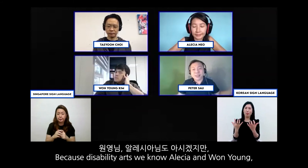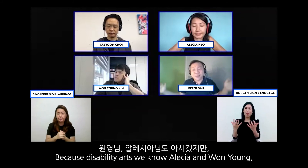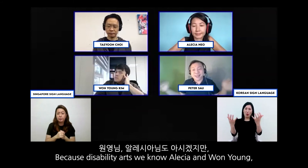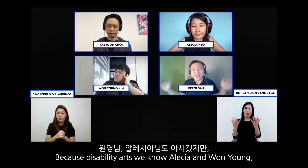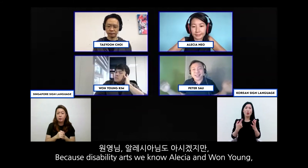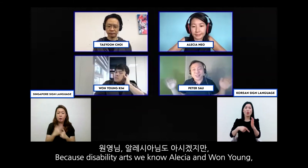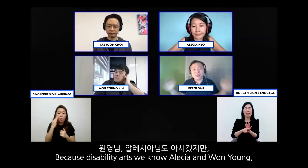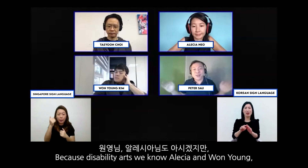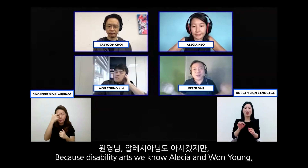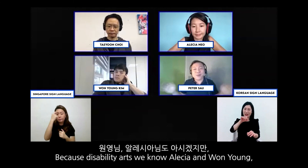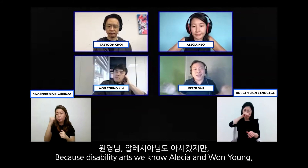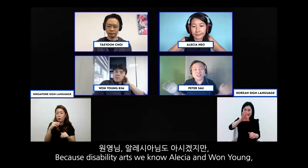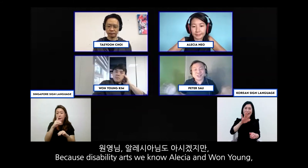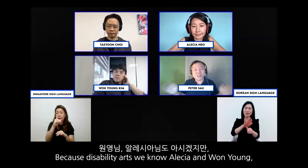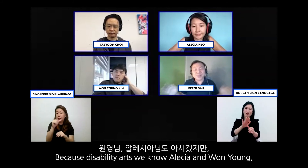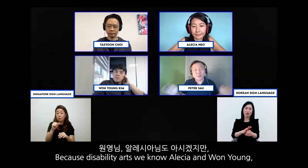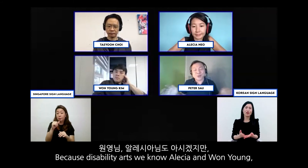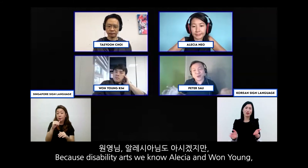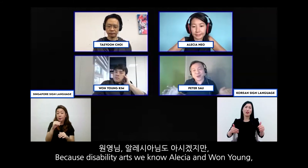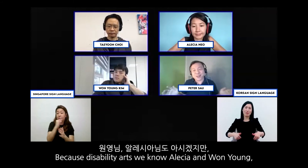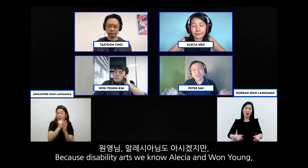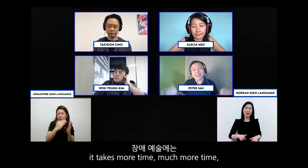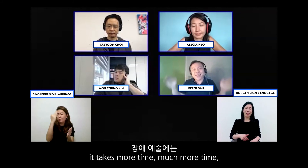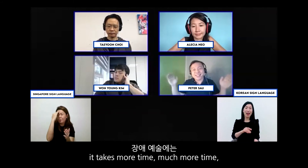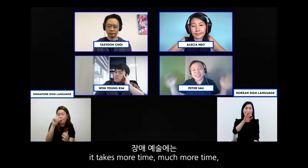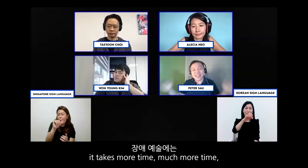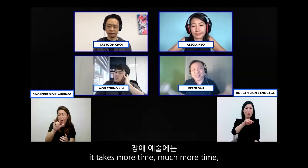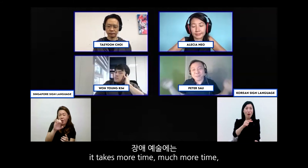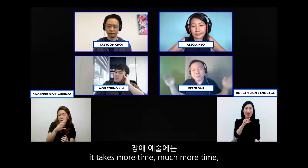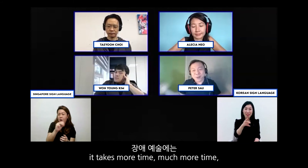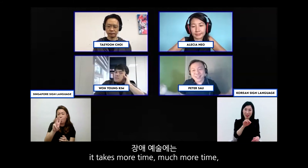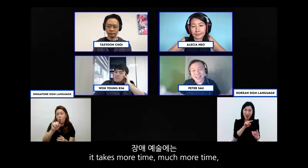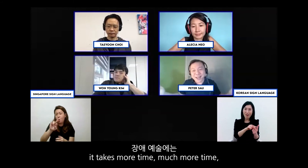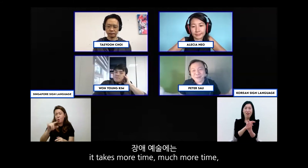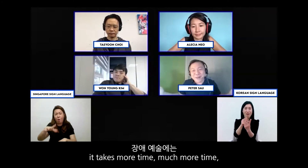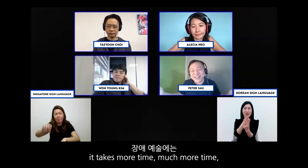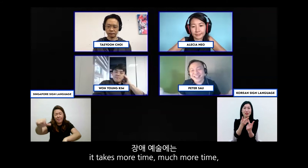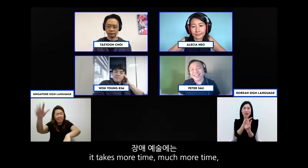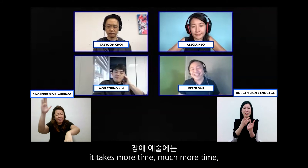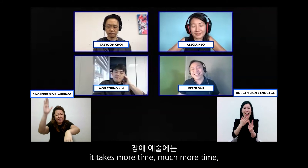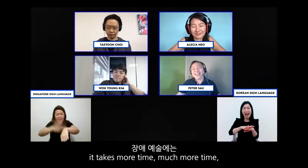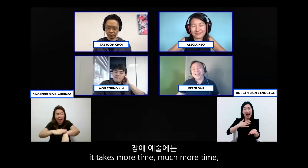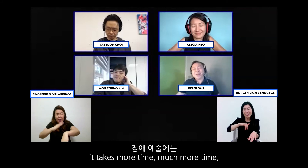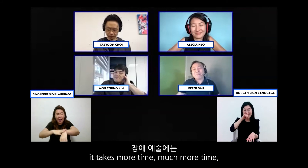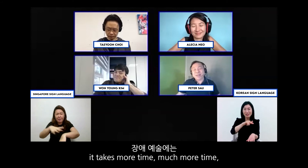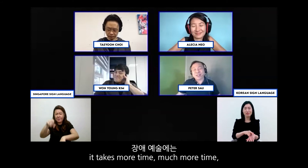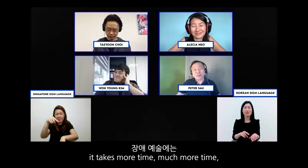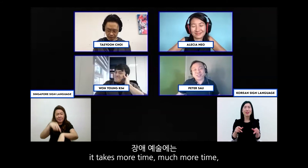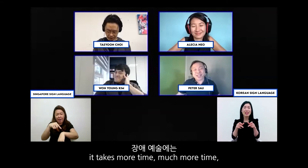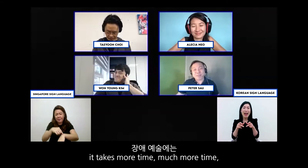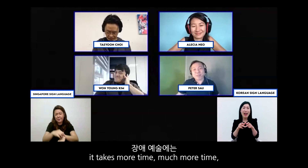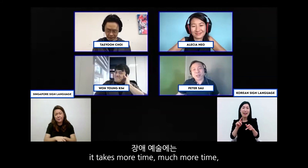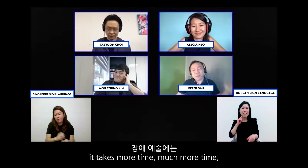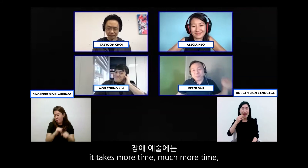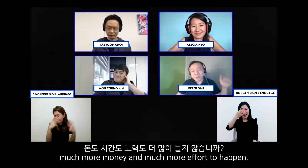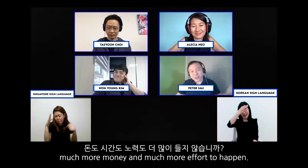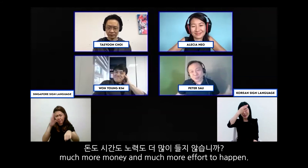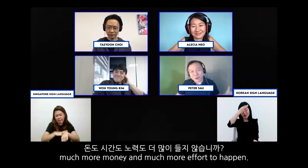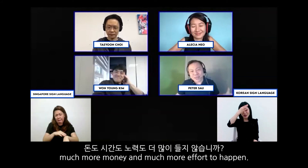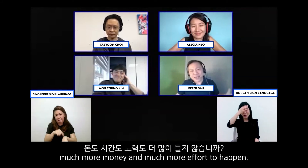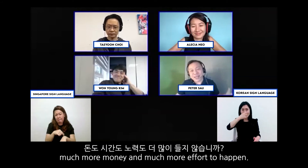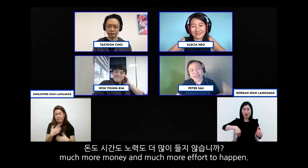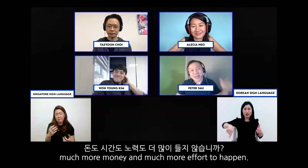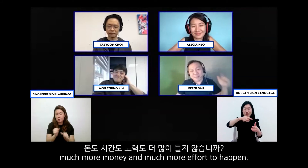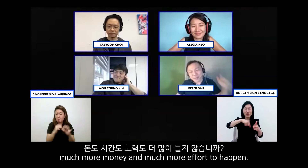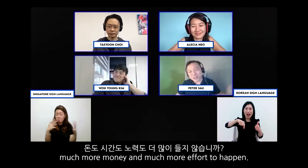Because disability arts, we know Alecia and Wonyoung, it takes more time, much more time, much